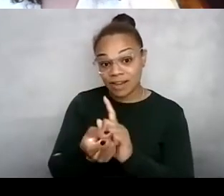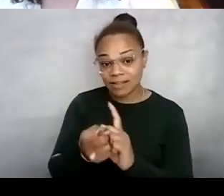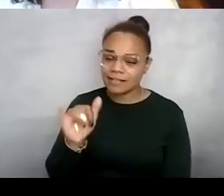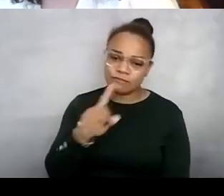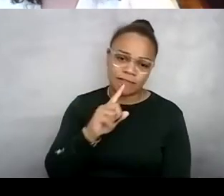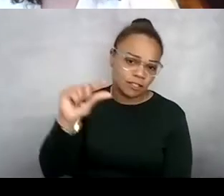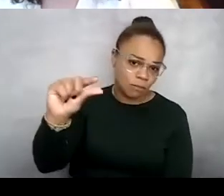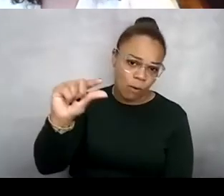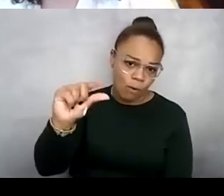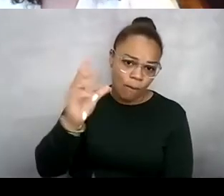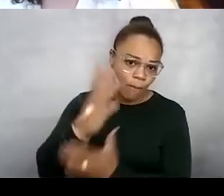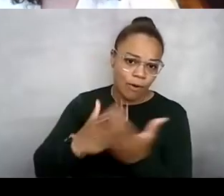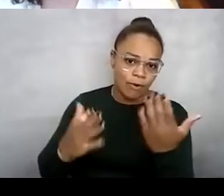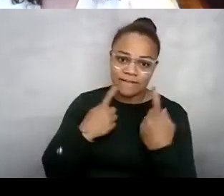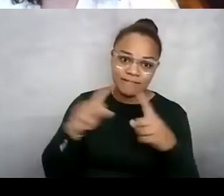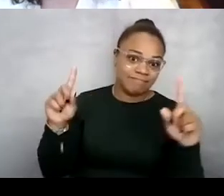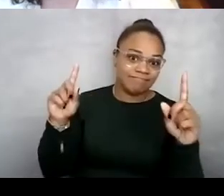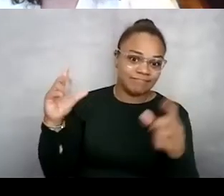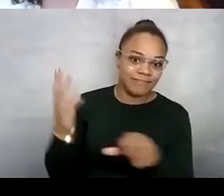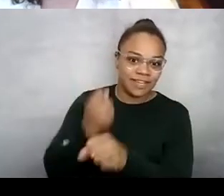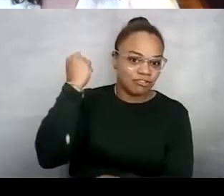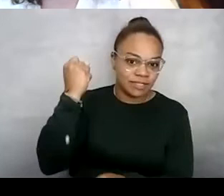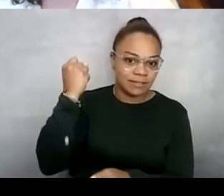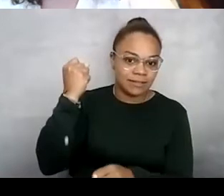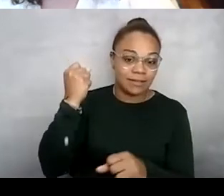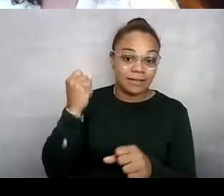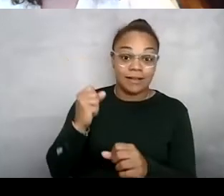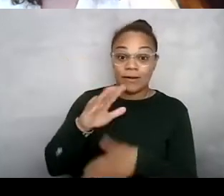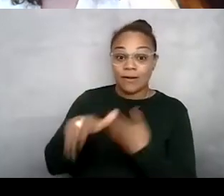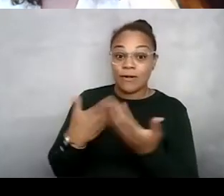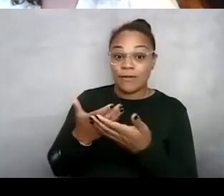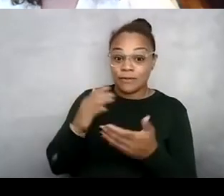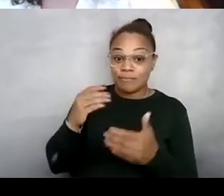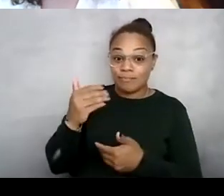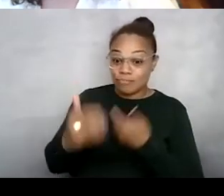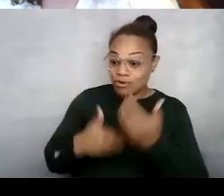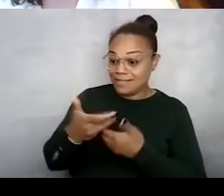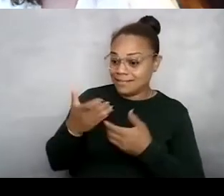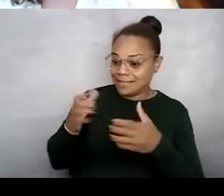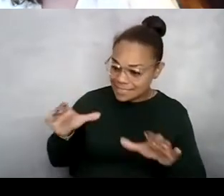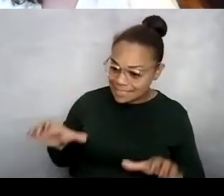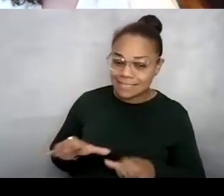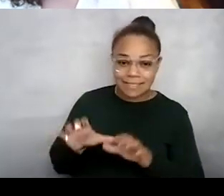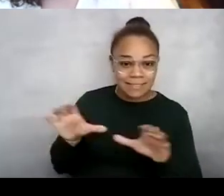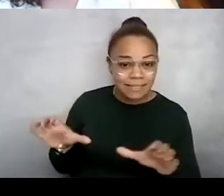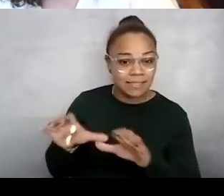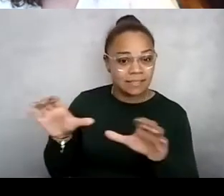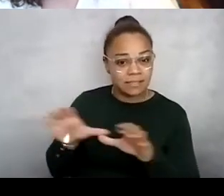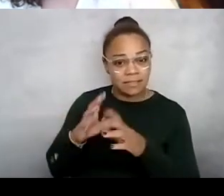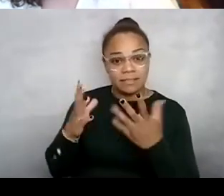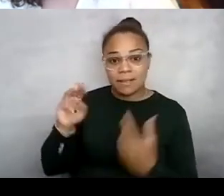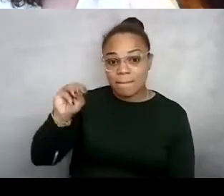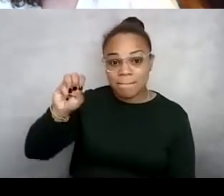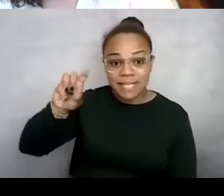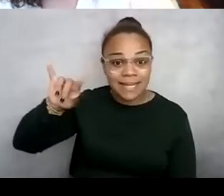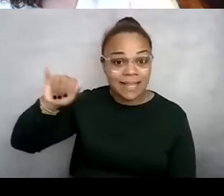victory. The lead up to it means that the community that you're organizing in the media,